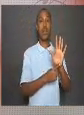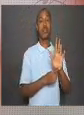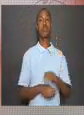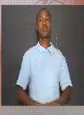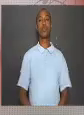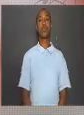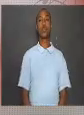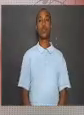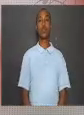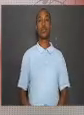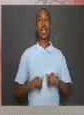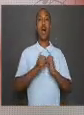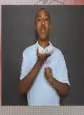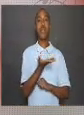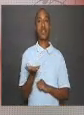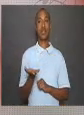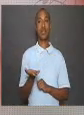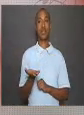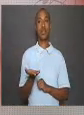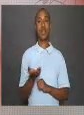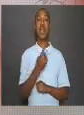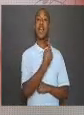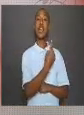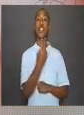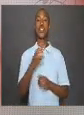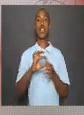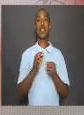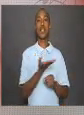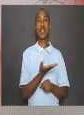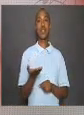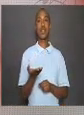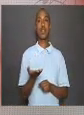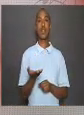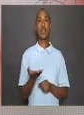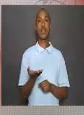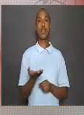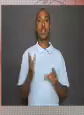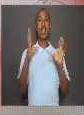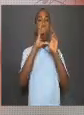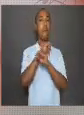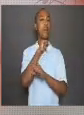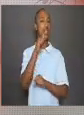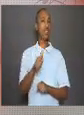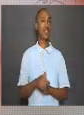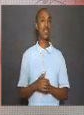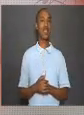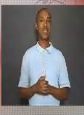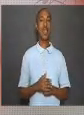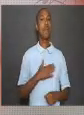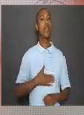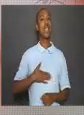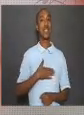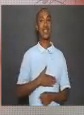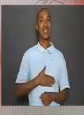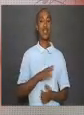time. However, each sentence will be incomplete.